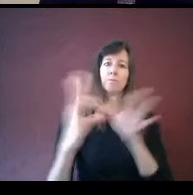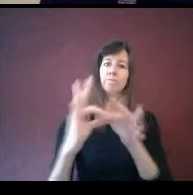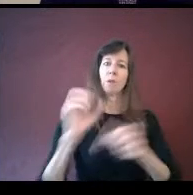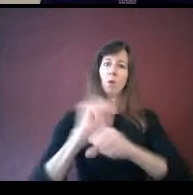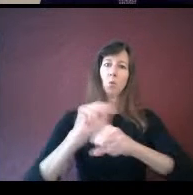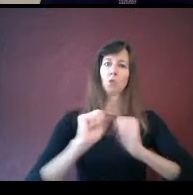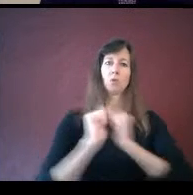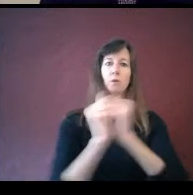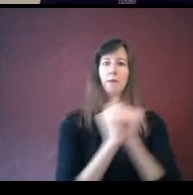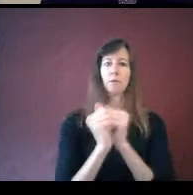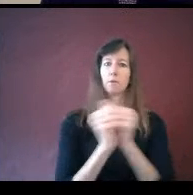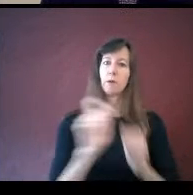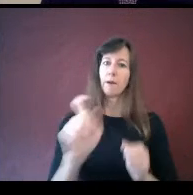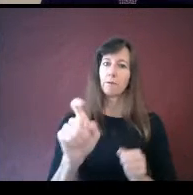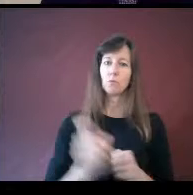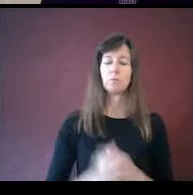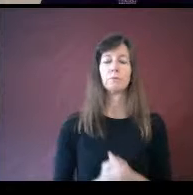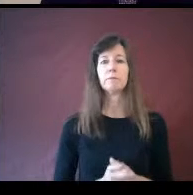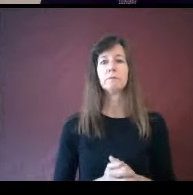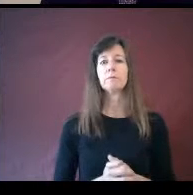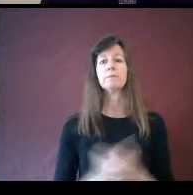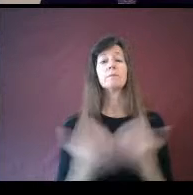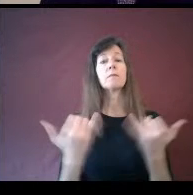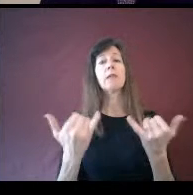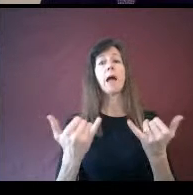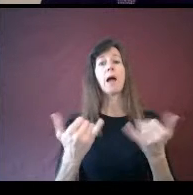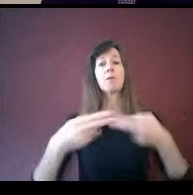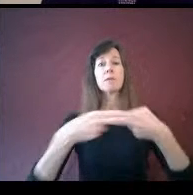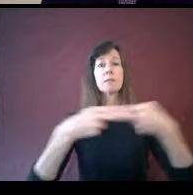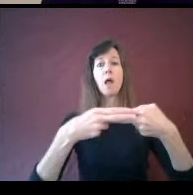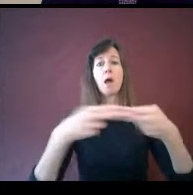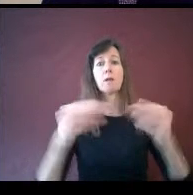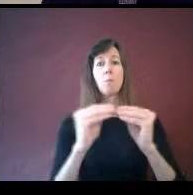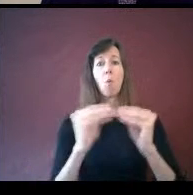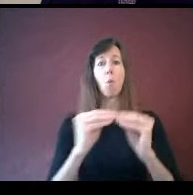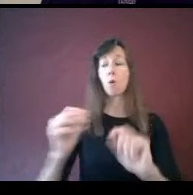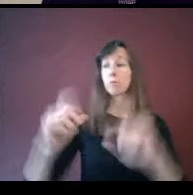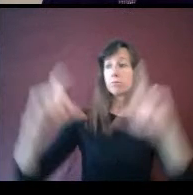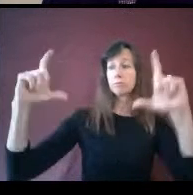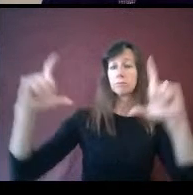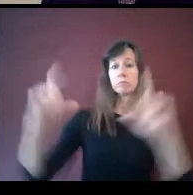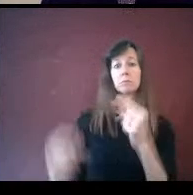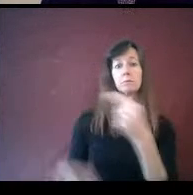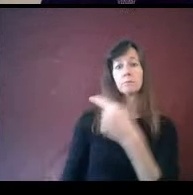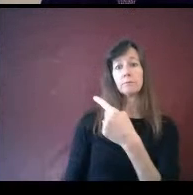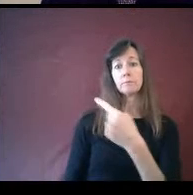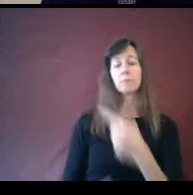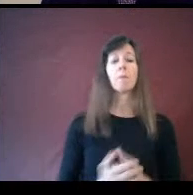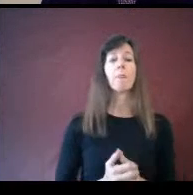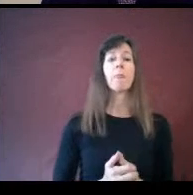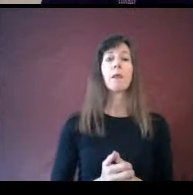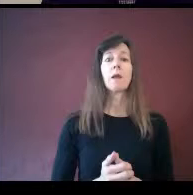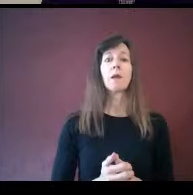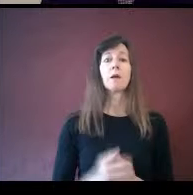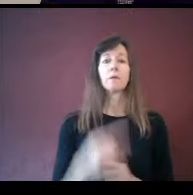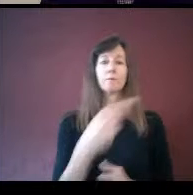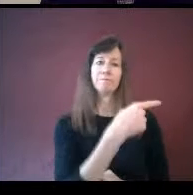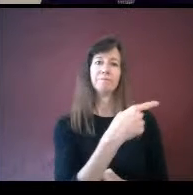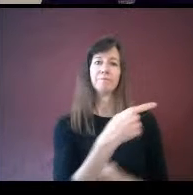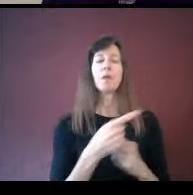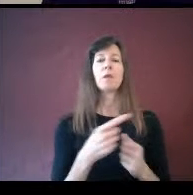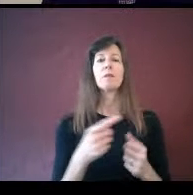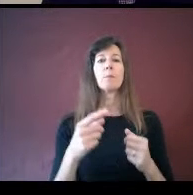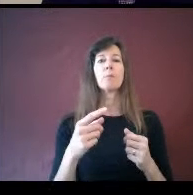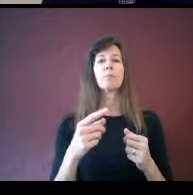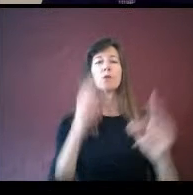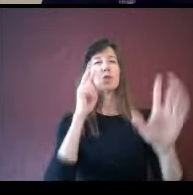Continuing to go through our slides and numbers here, looking at our projections going forward, you can see